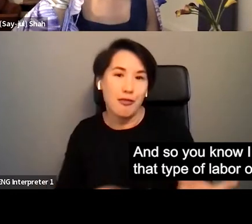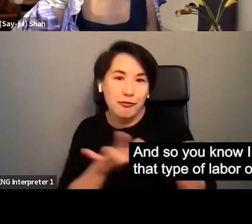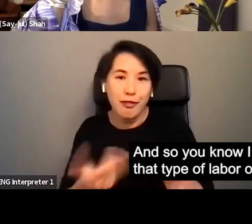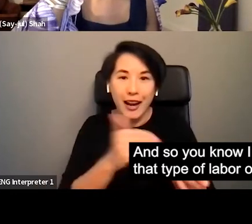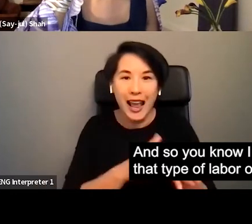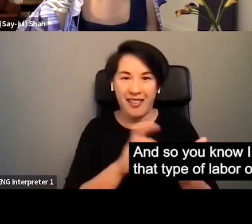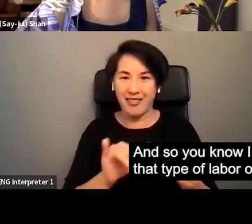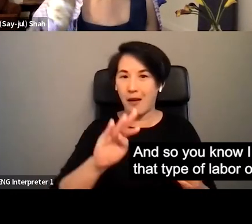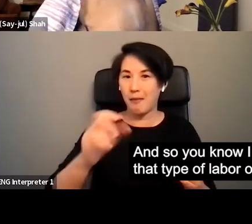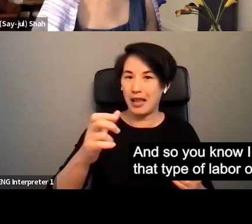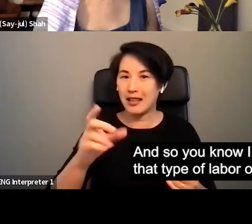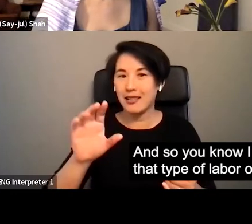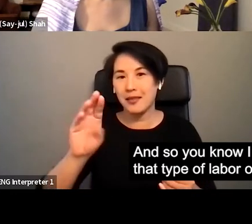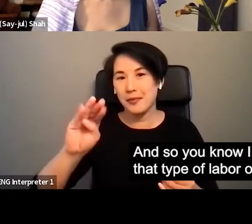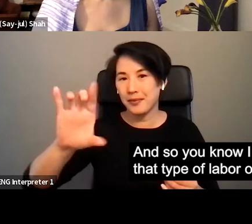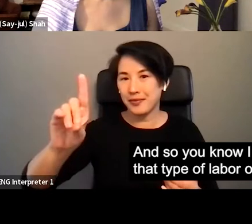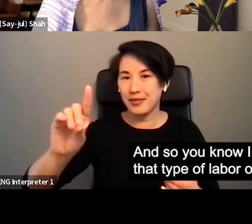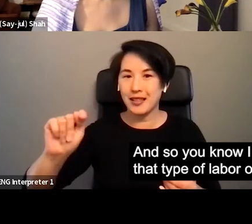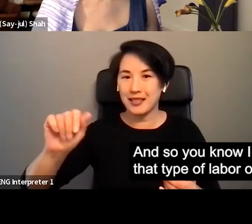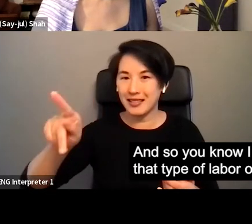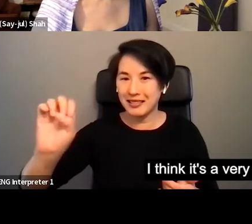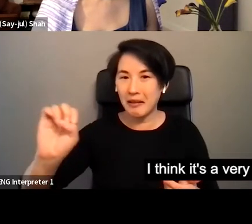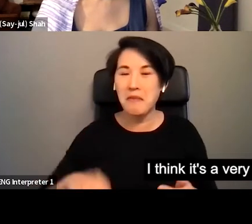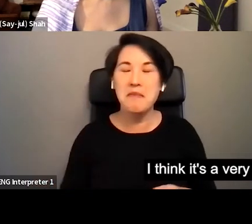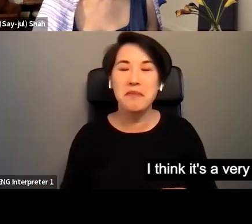and so, you know,